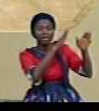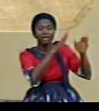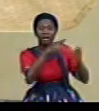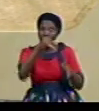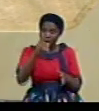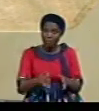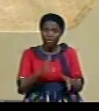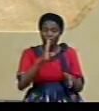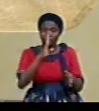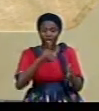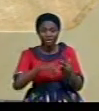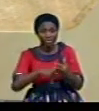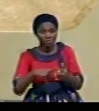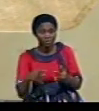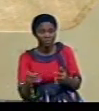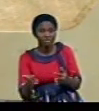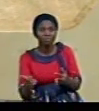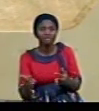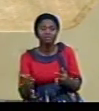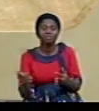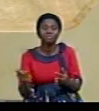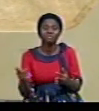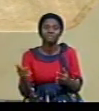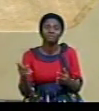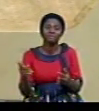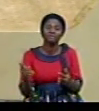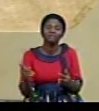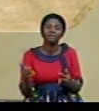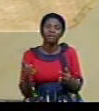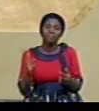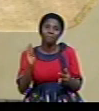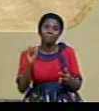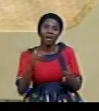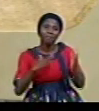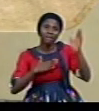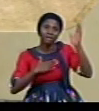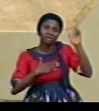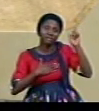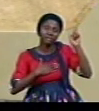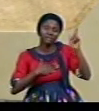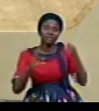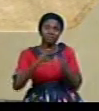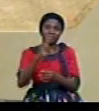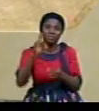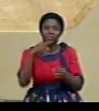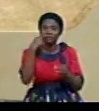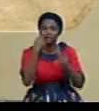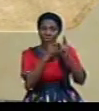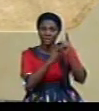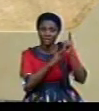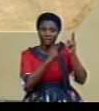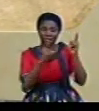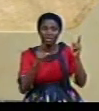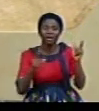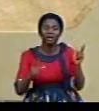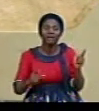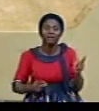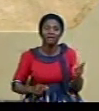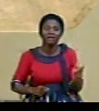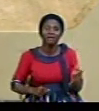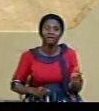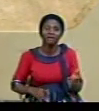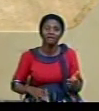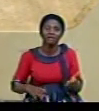is must be removed by my spirit says